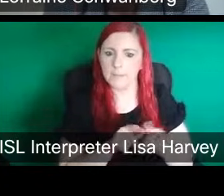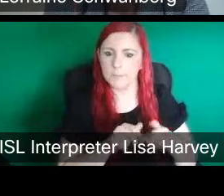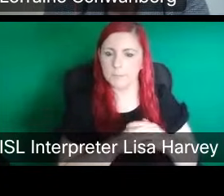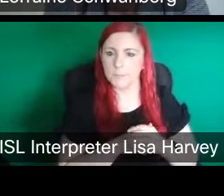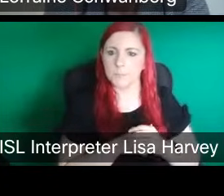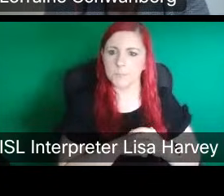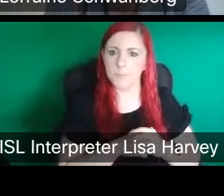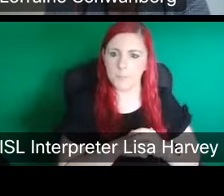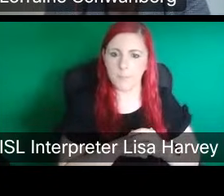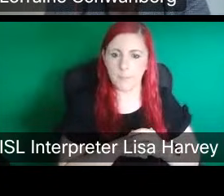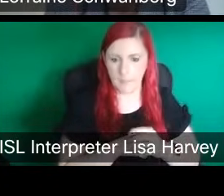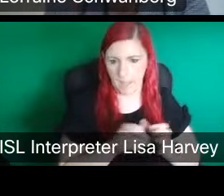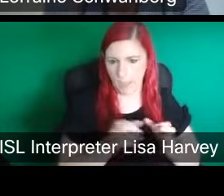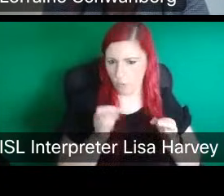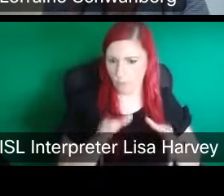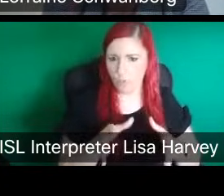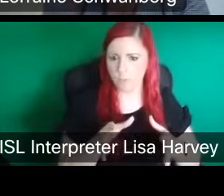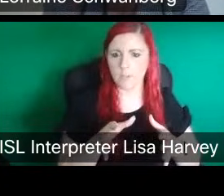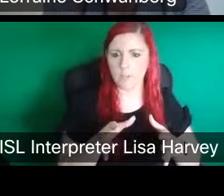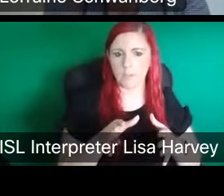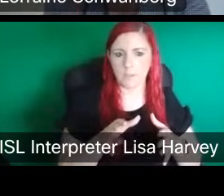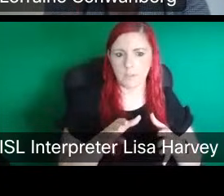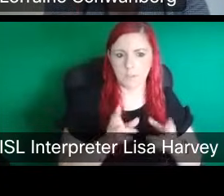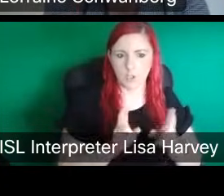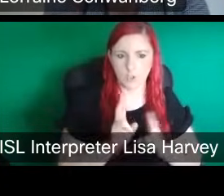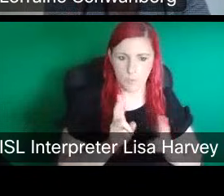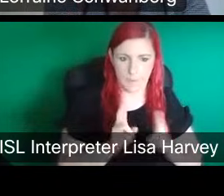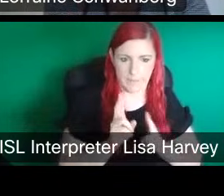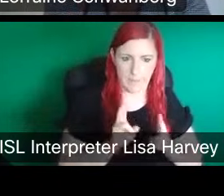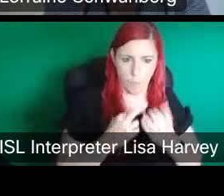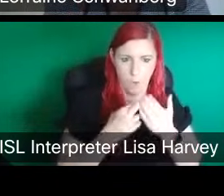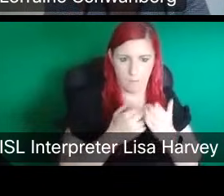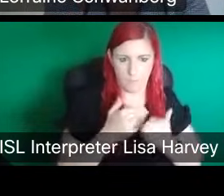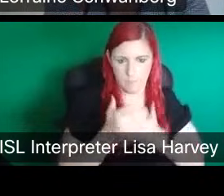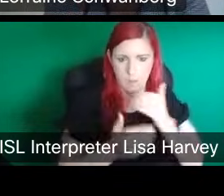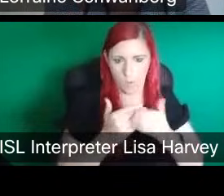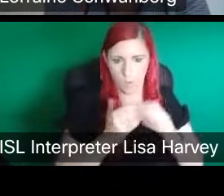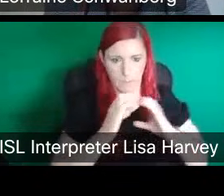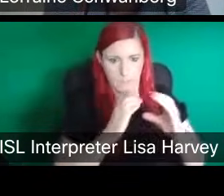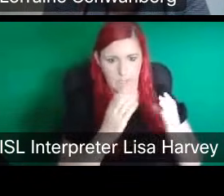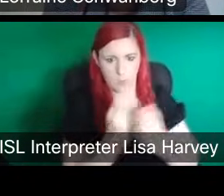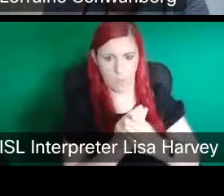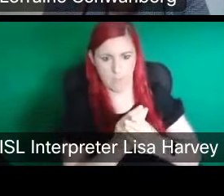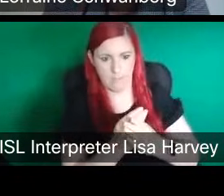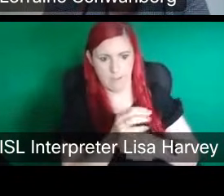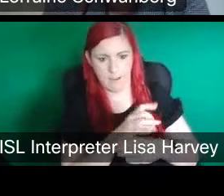And of course, there should be that requirement of ongoing communication with those types of incidents.